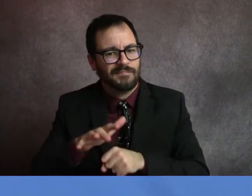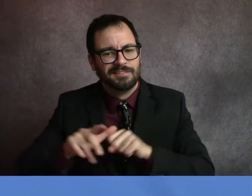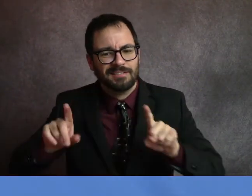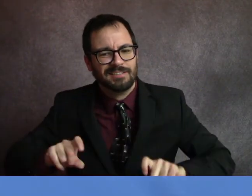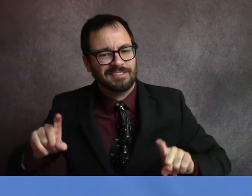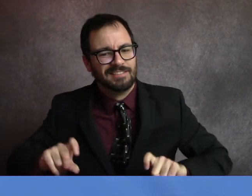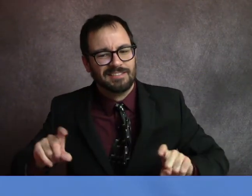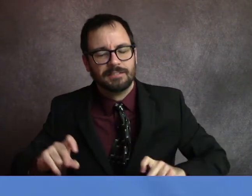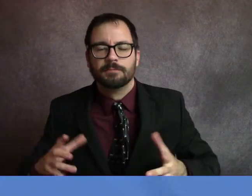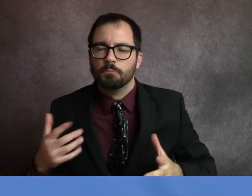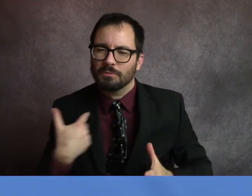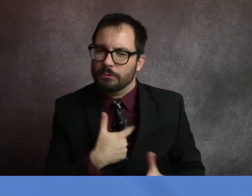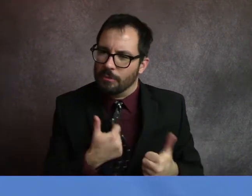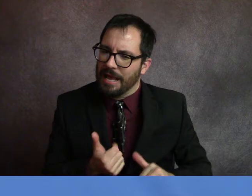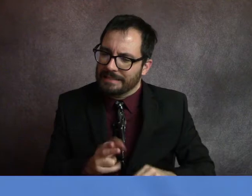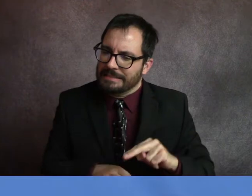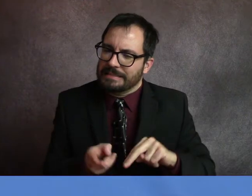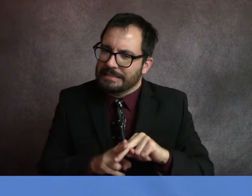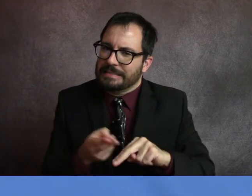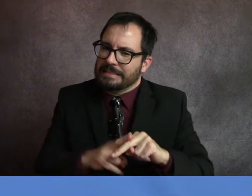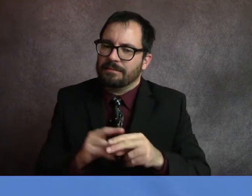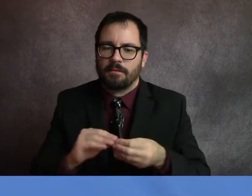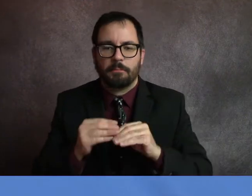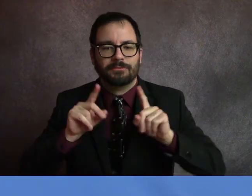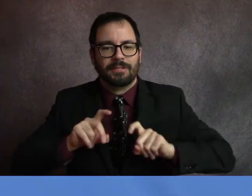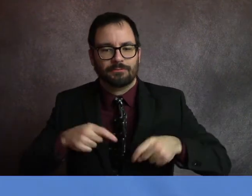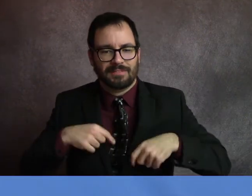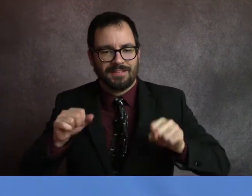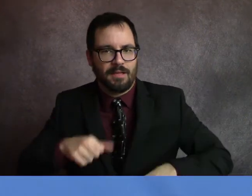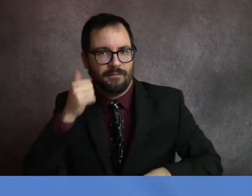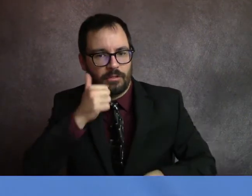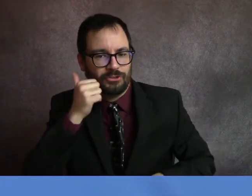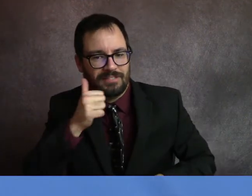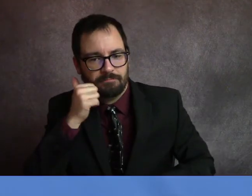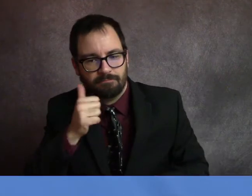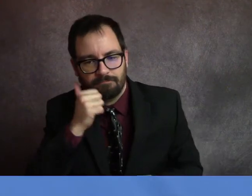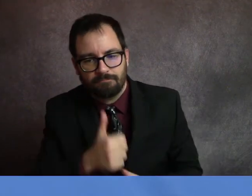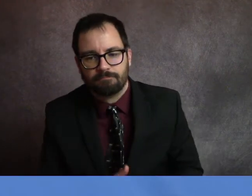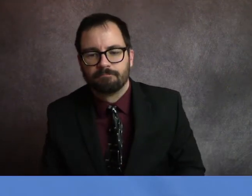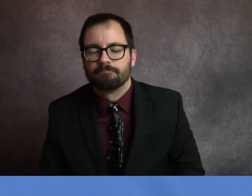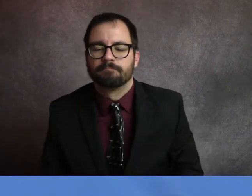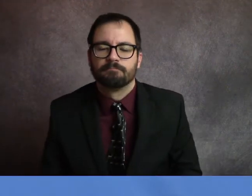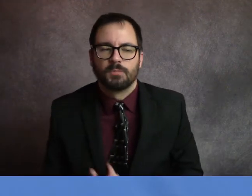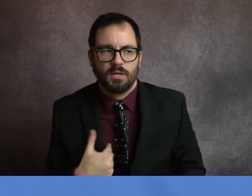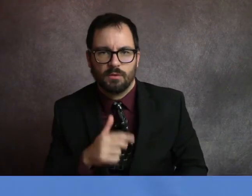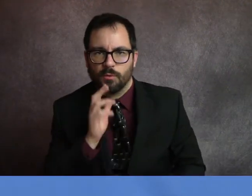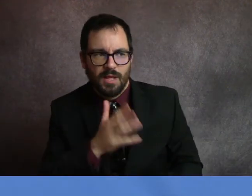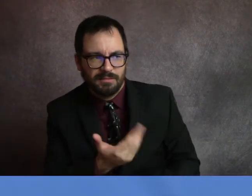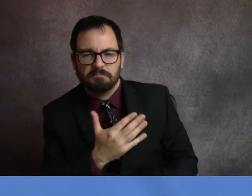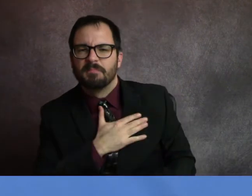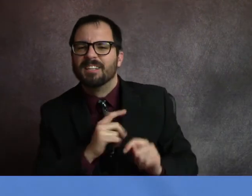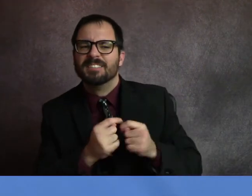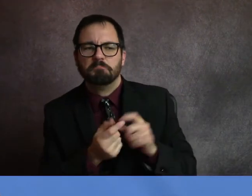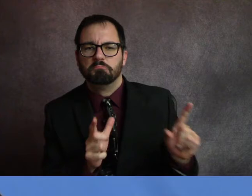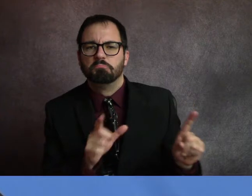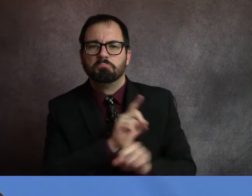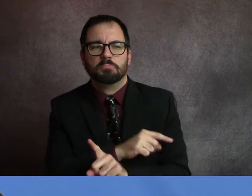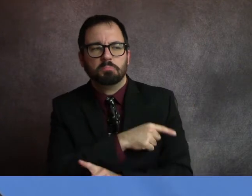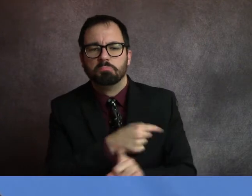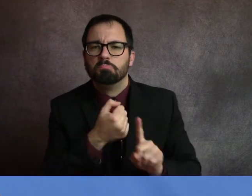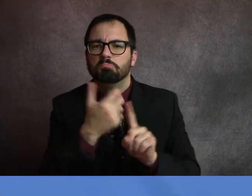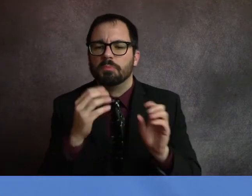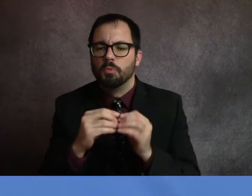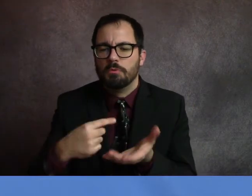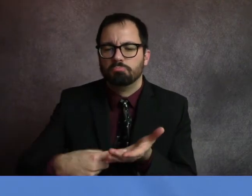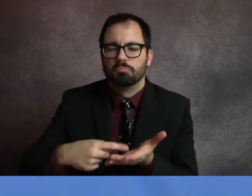to try and build up the capacity. What were the metrics that were surpassed that you said, okay, we need to do this now? I'll ask Marty Martinez to come up and talk